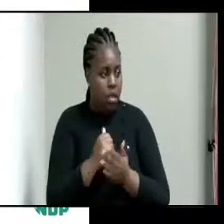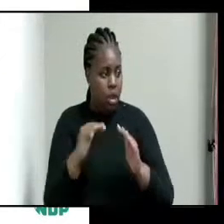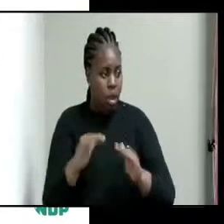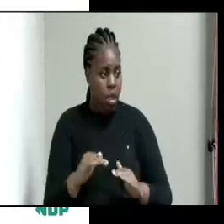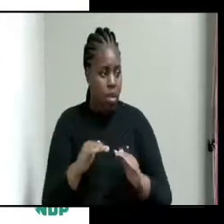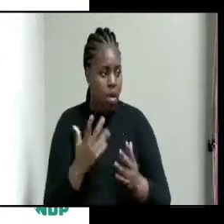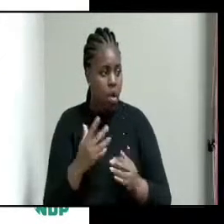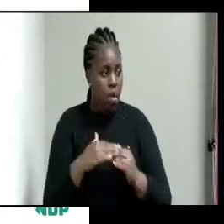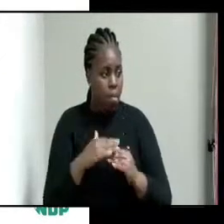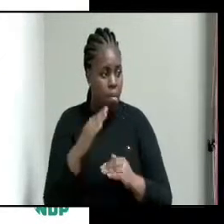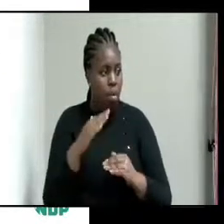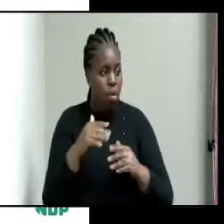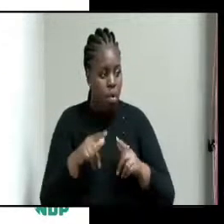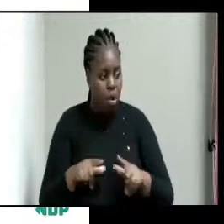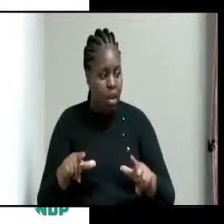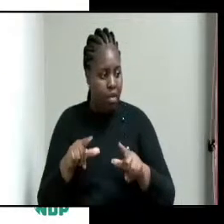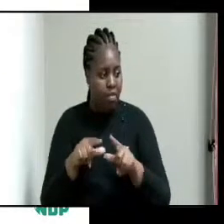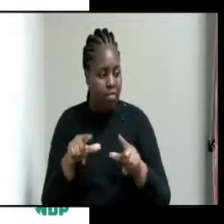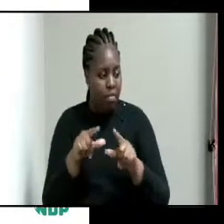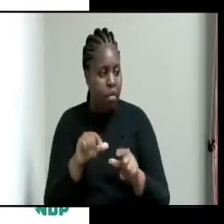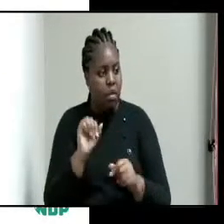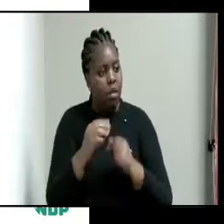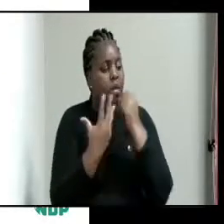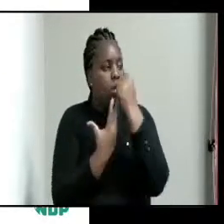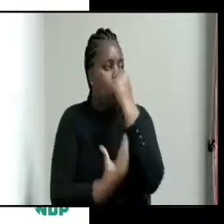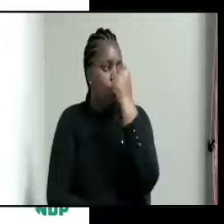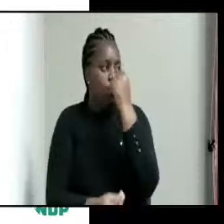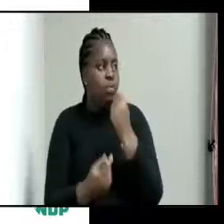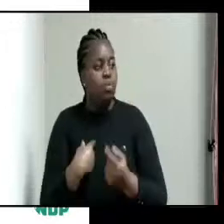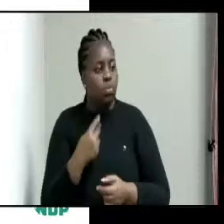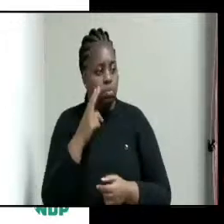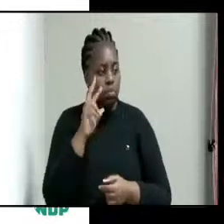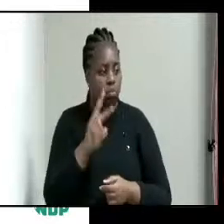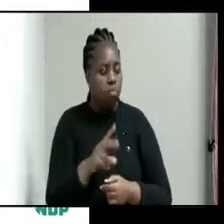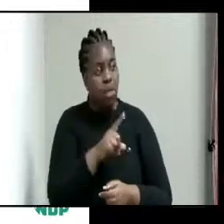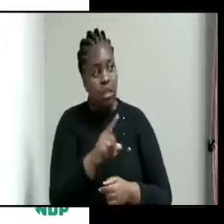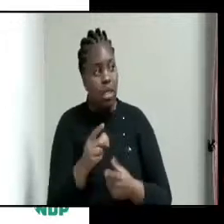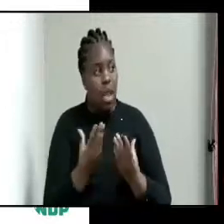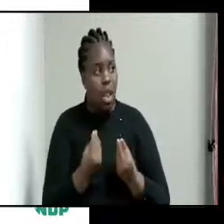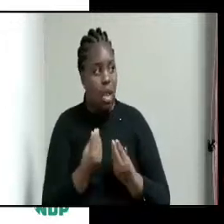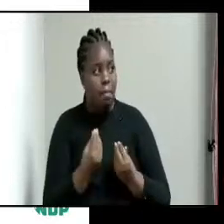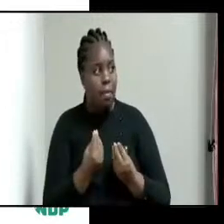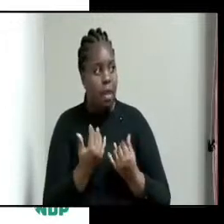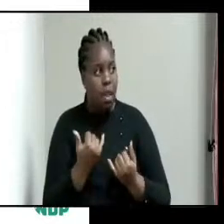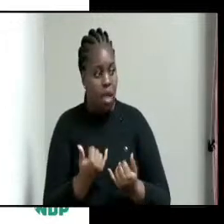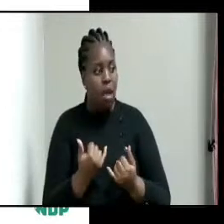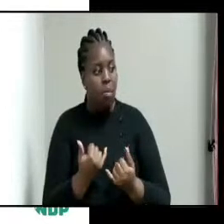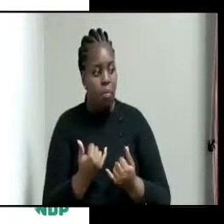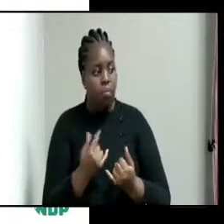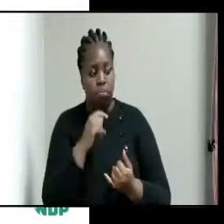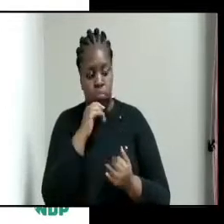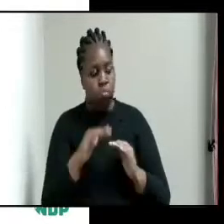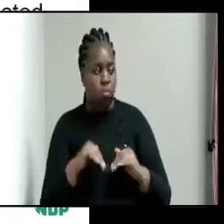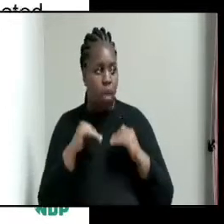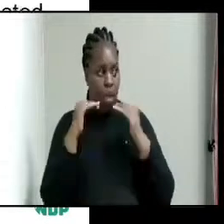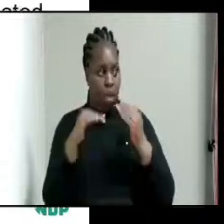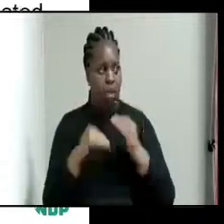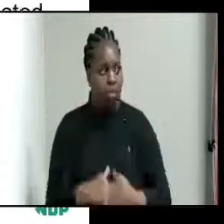or another level of poverty, then we find that the numbers are a bit